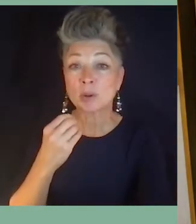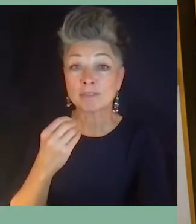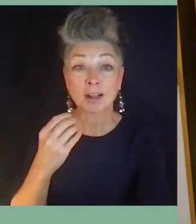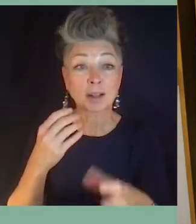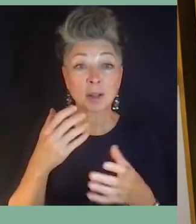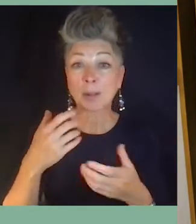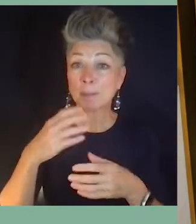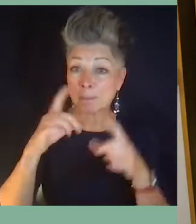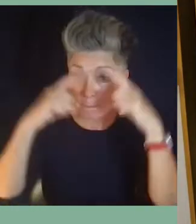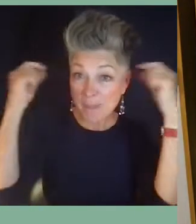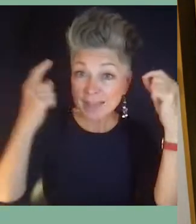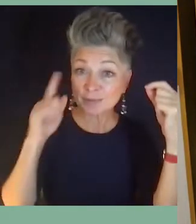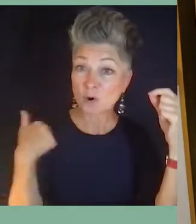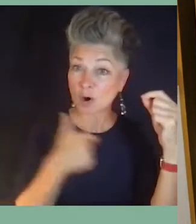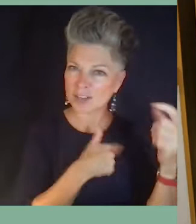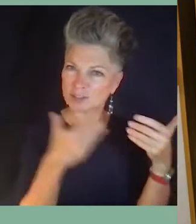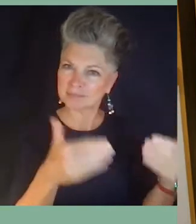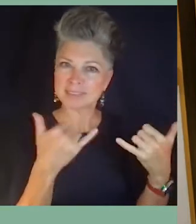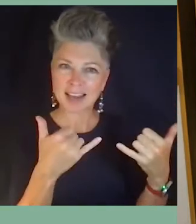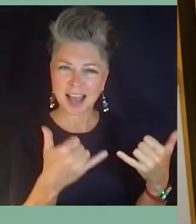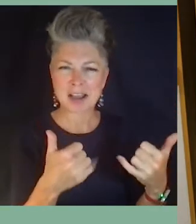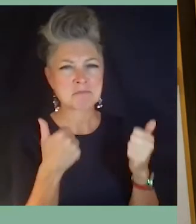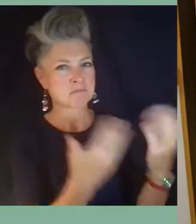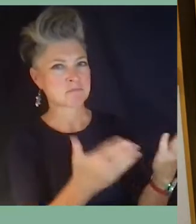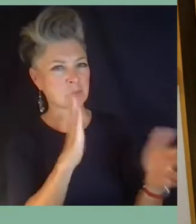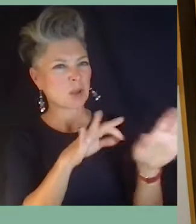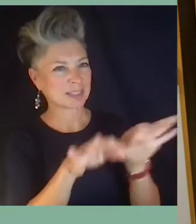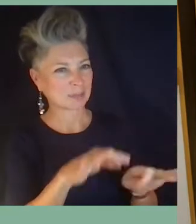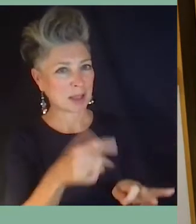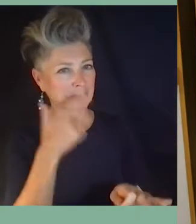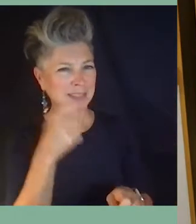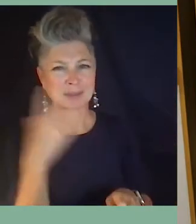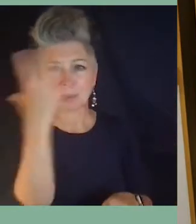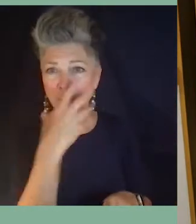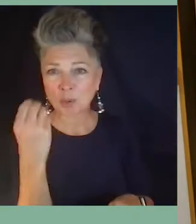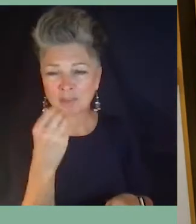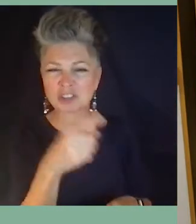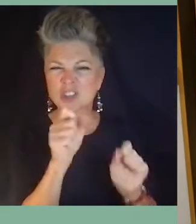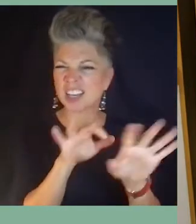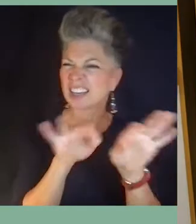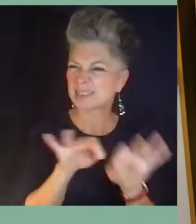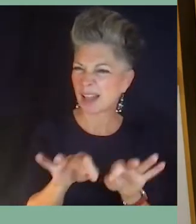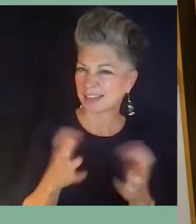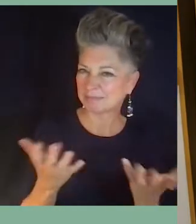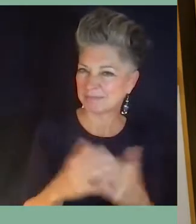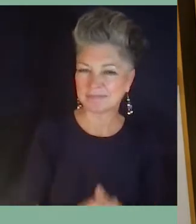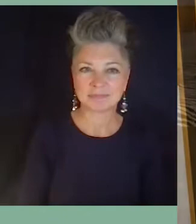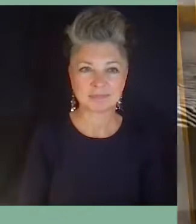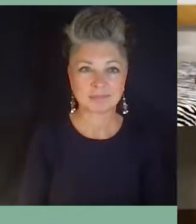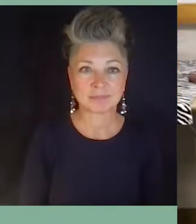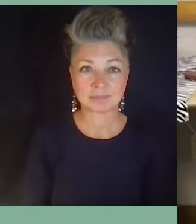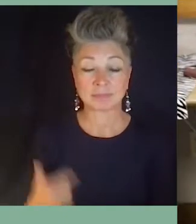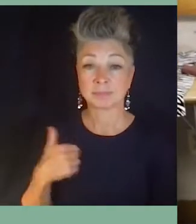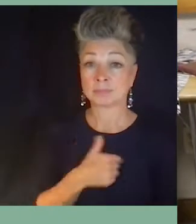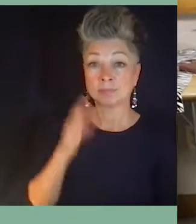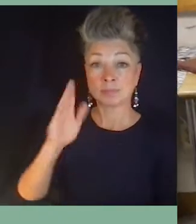today. And I'm gonna let her like explain how she makes the mask, because she does such a beautiful job. She can tell you better than I can.